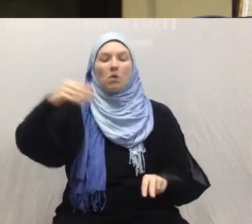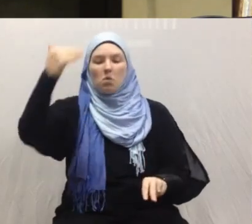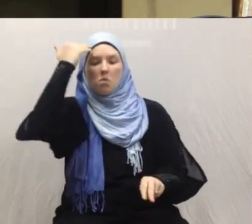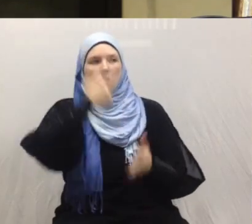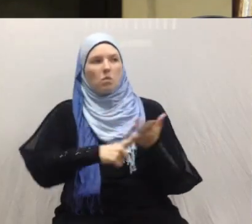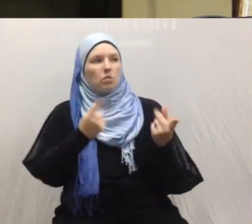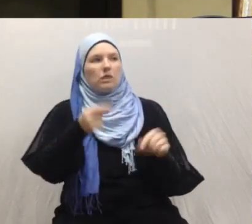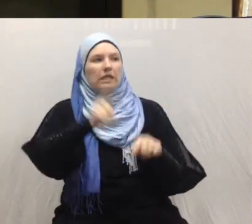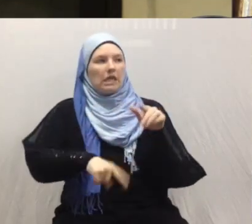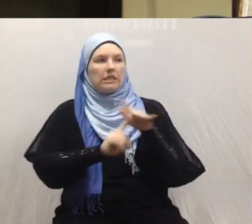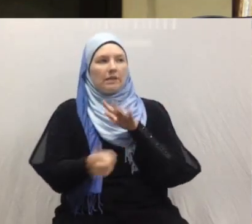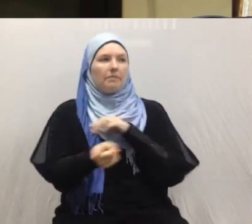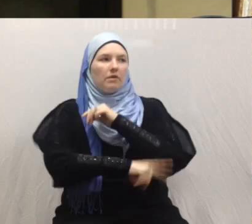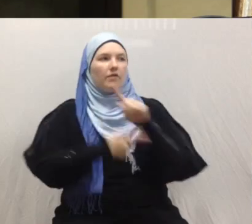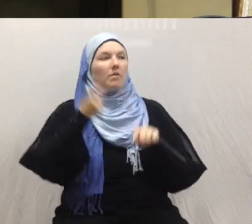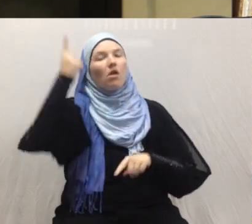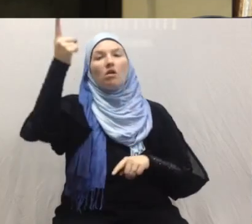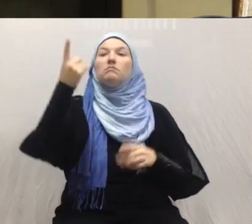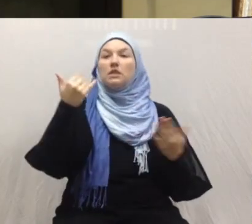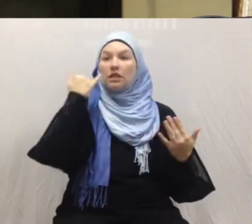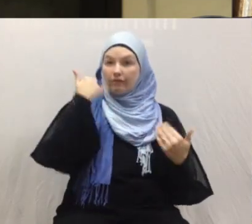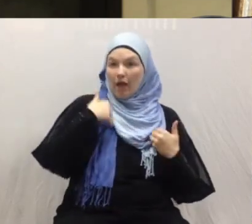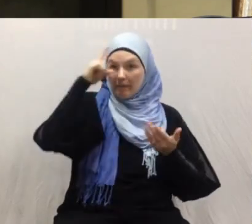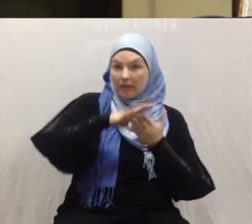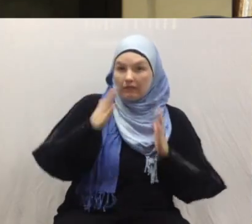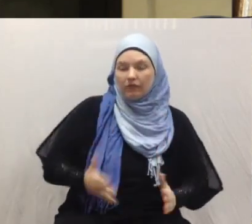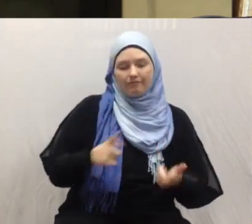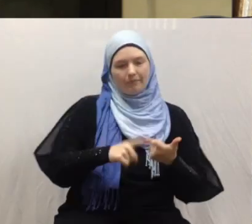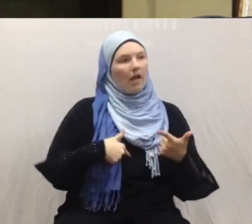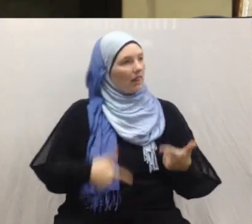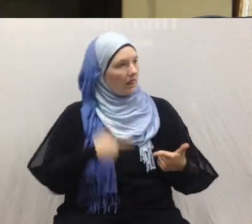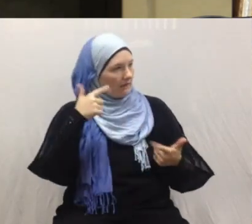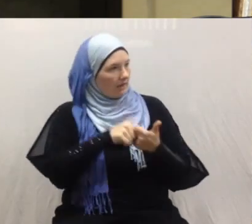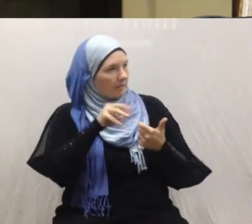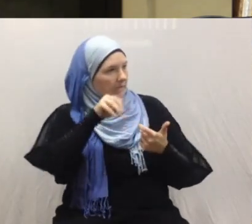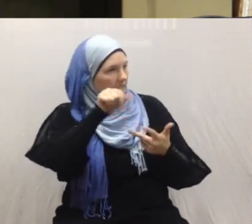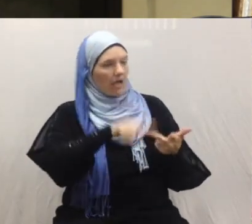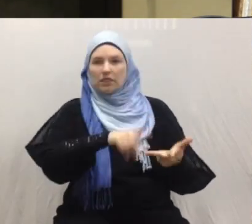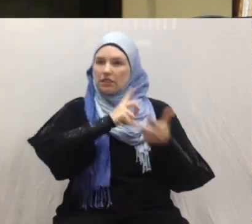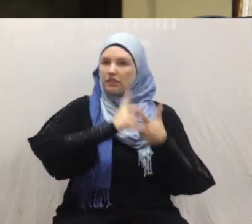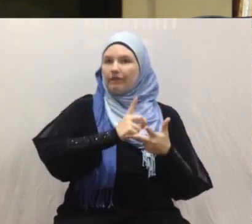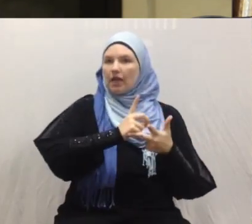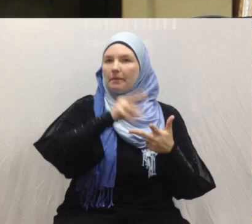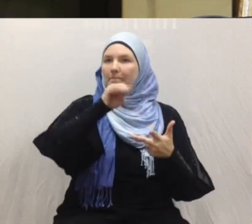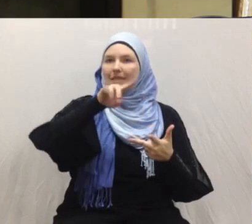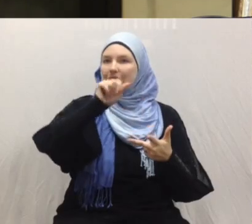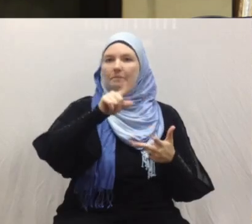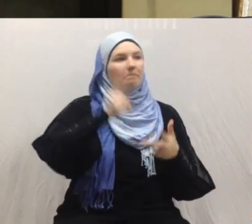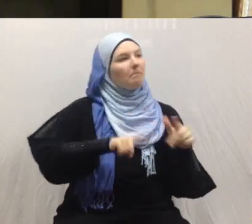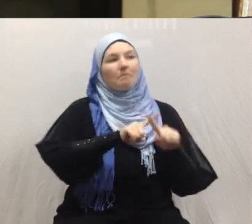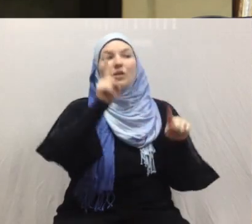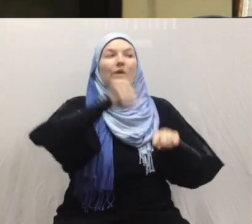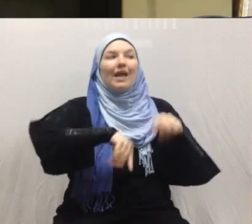even you are a believer, even you live in Medina, even you fight with Medina, but you cannot give protection